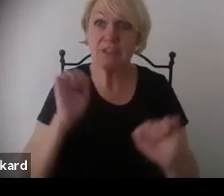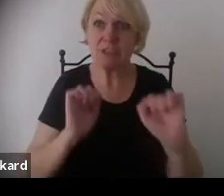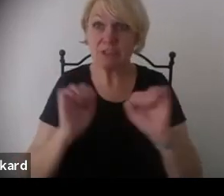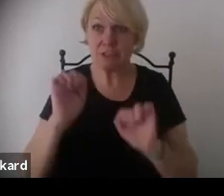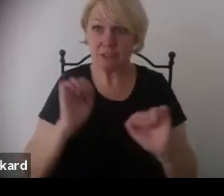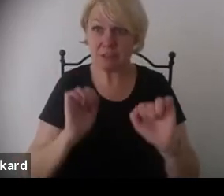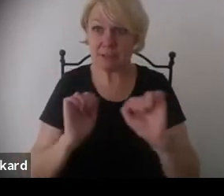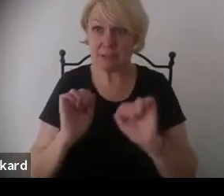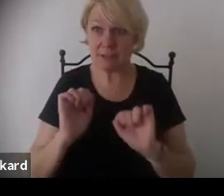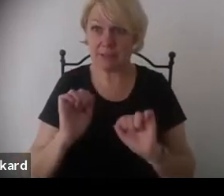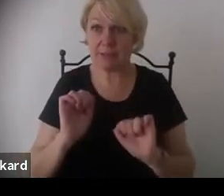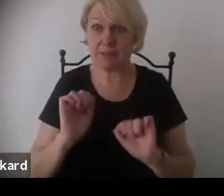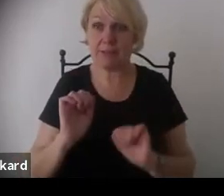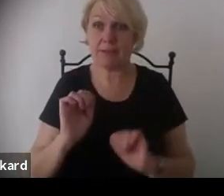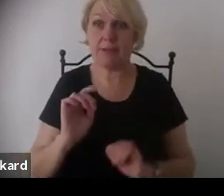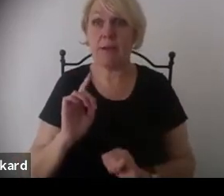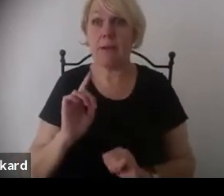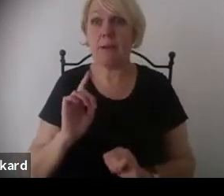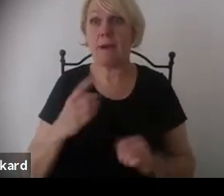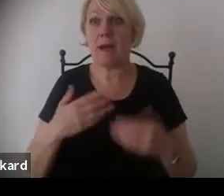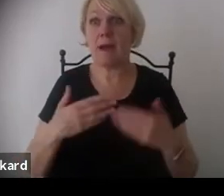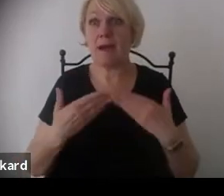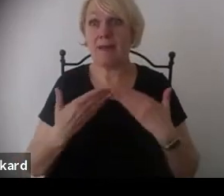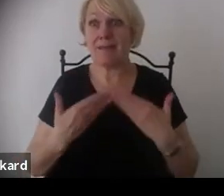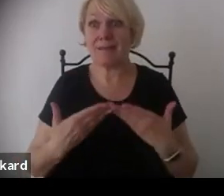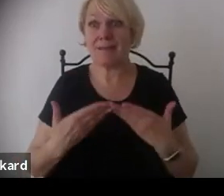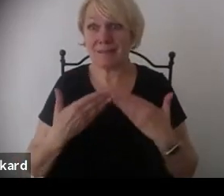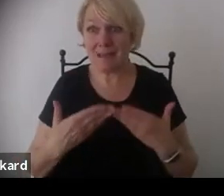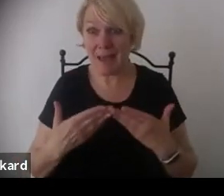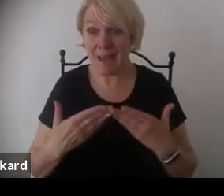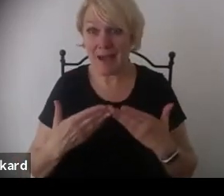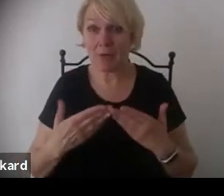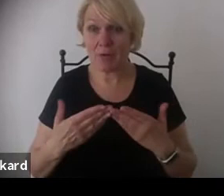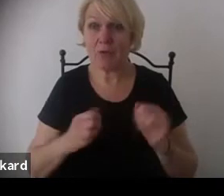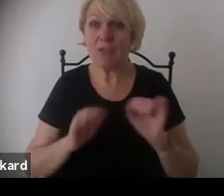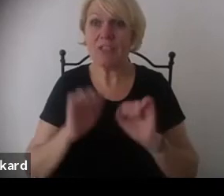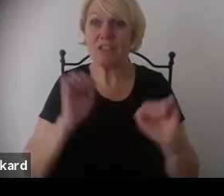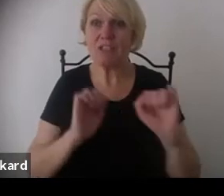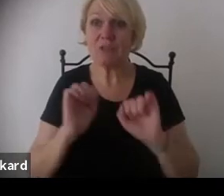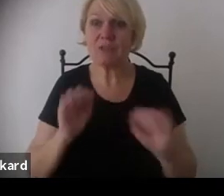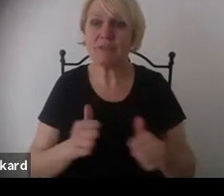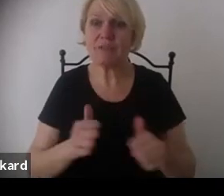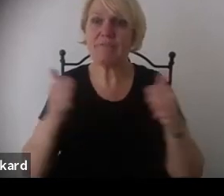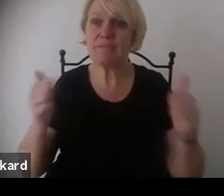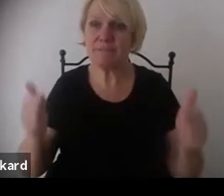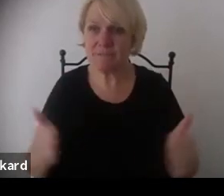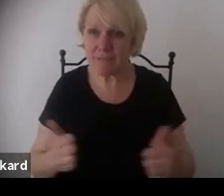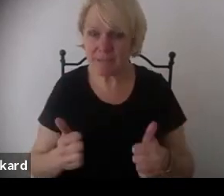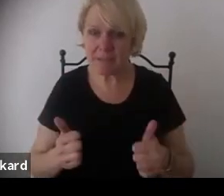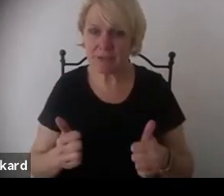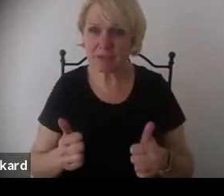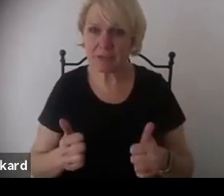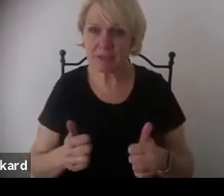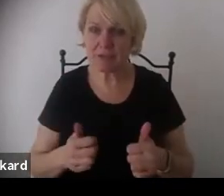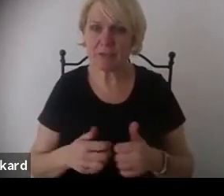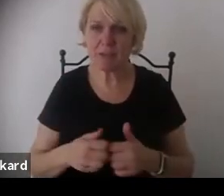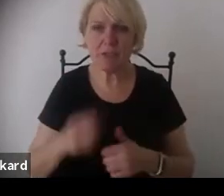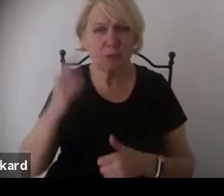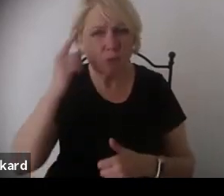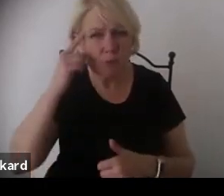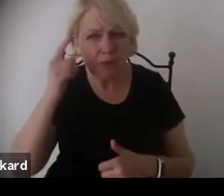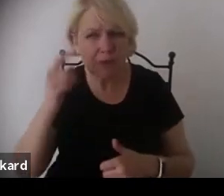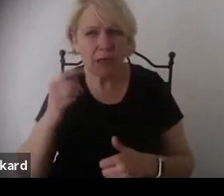told that on the 30th of July, 31st of July, actually it's not an issue and you can come out? And do you anticipate any issues